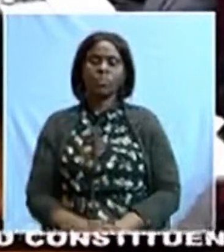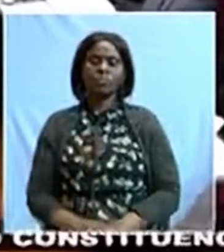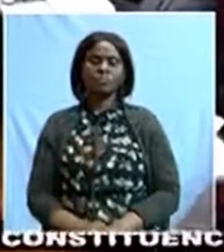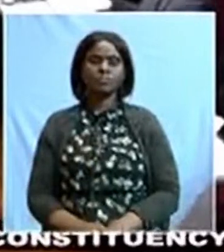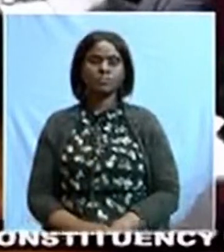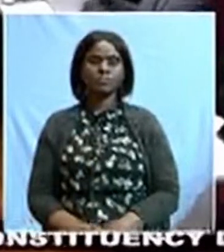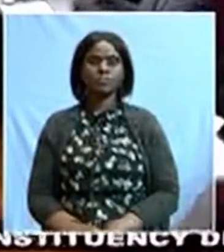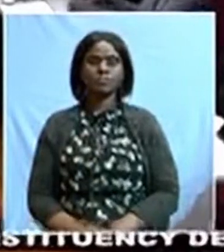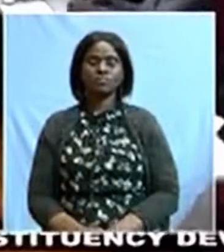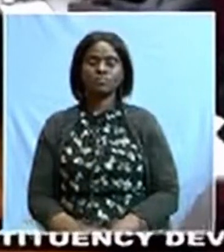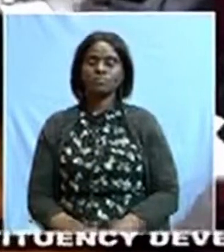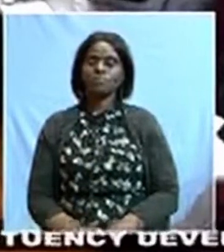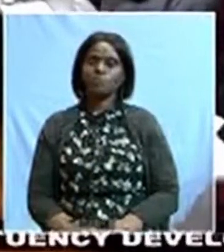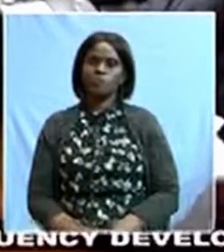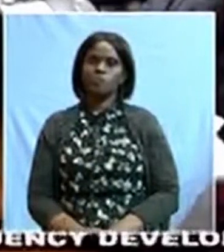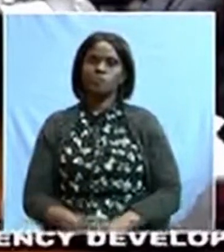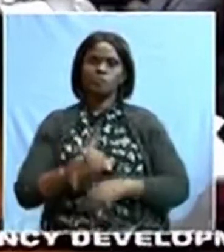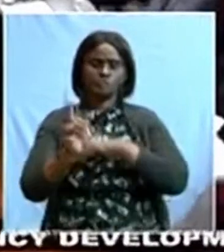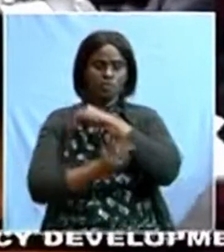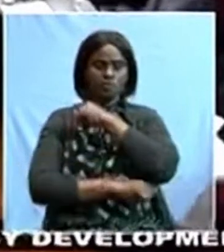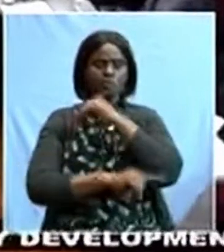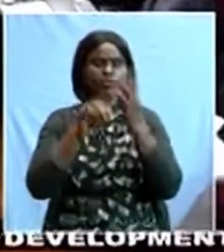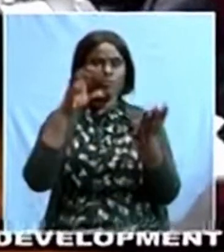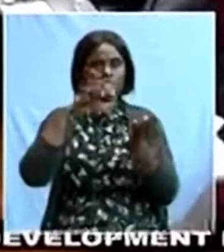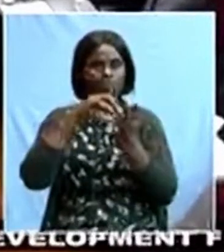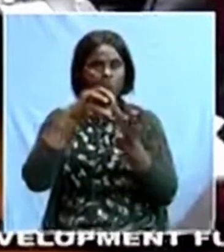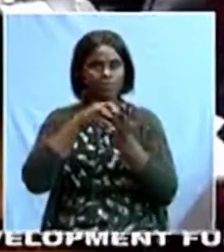Legal undertakings, disciplinary matters.